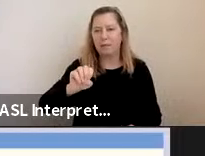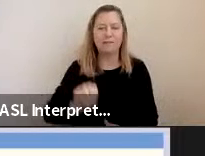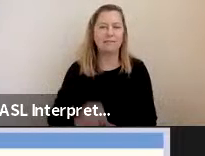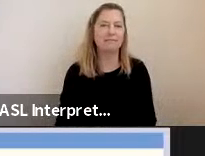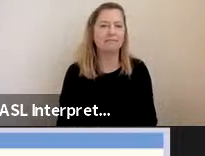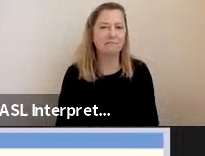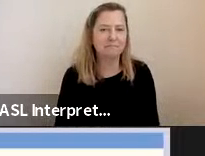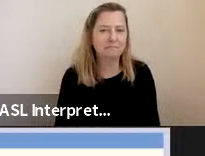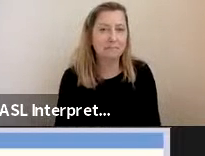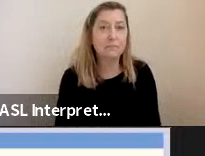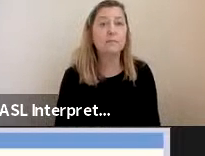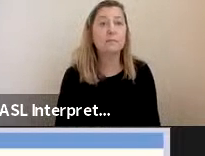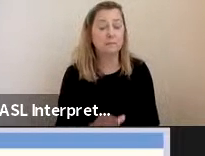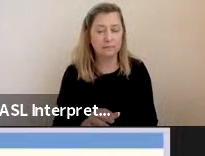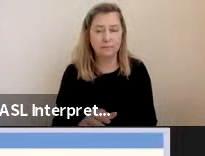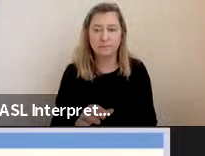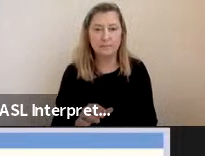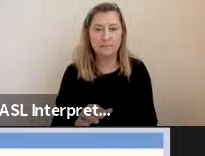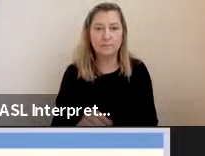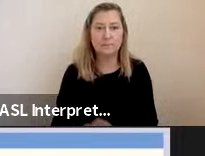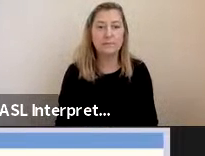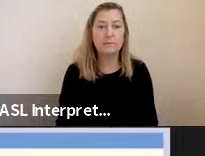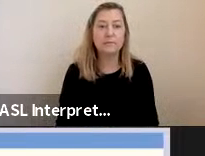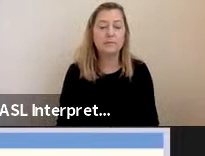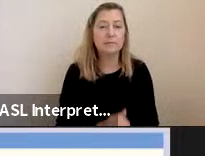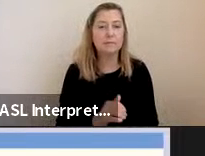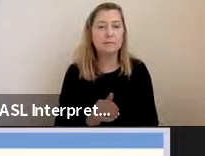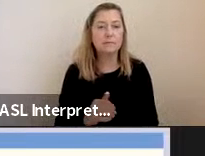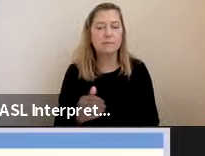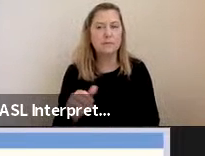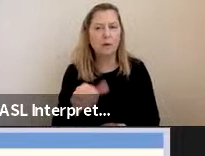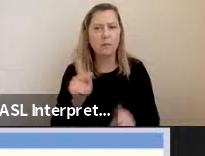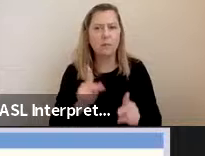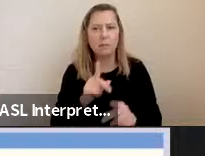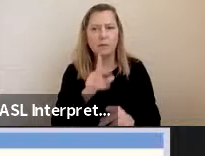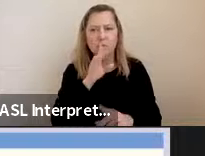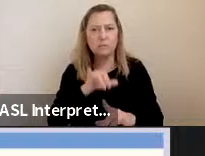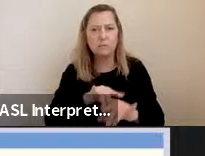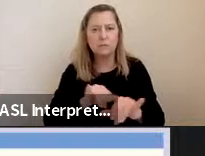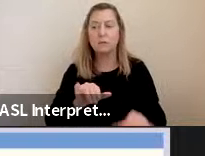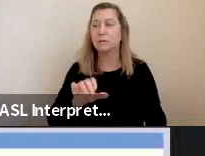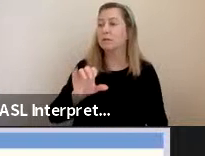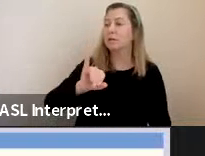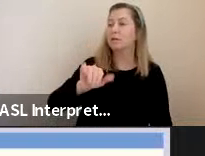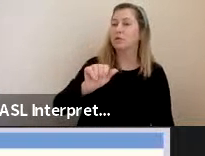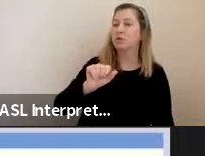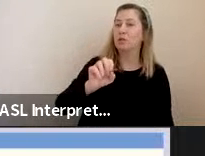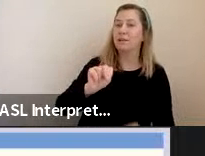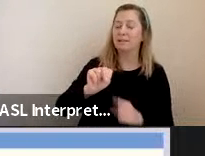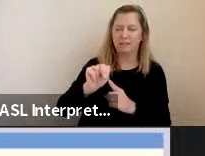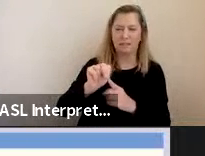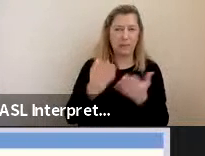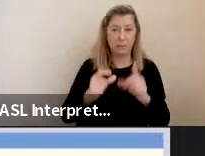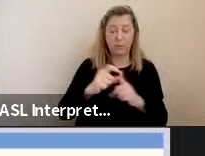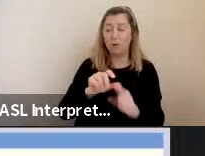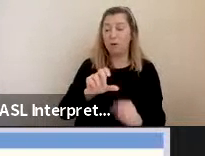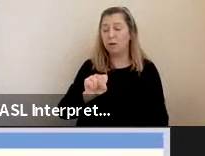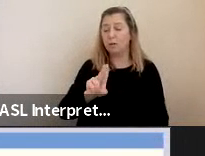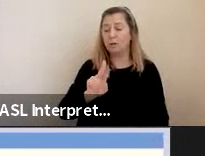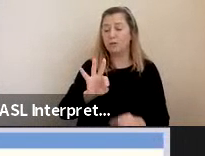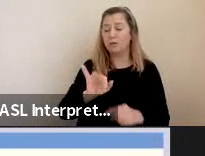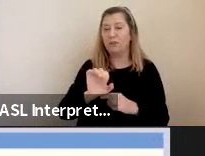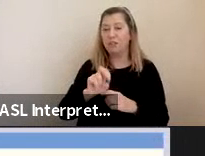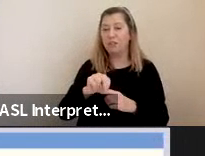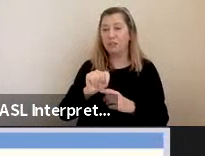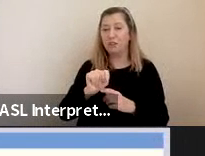And maybe All right, the we have word- a motion. I'm this- sorry. And this is Jason, maybe the word sufficient data instead of no